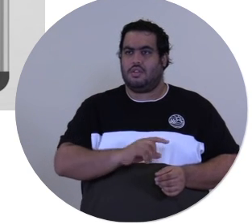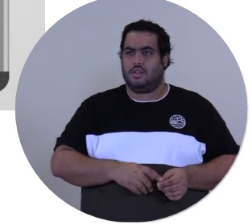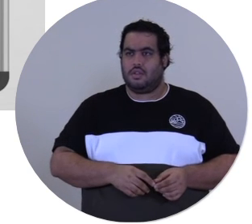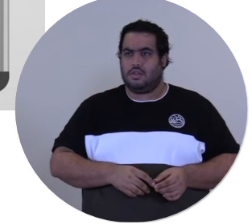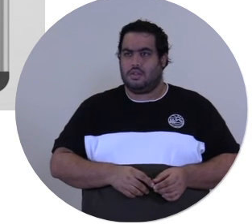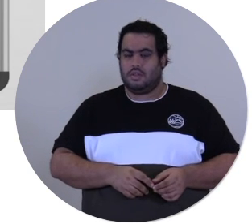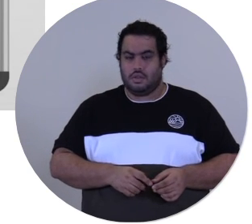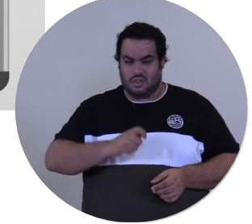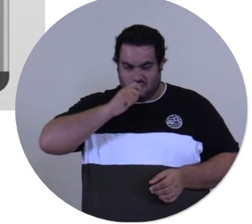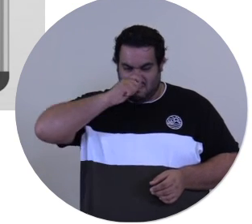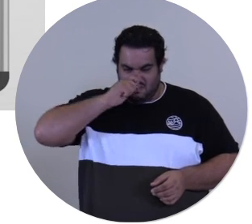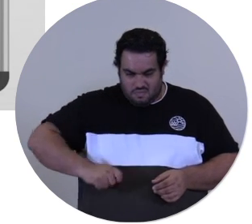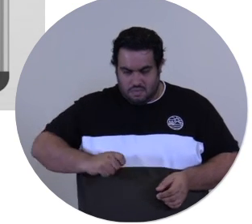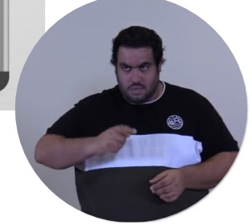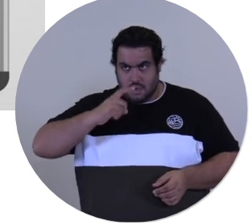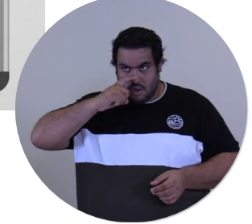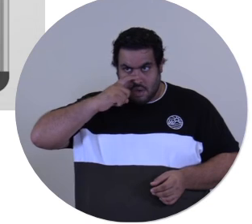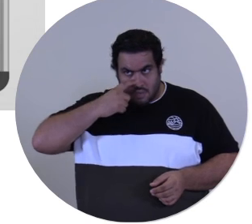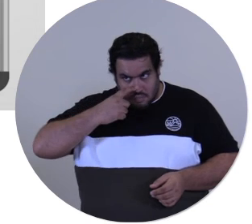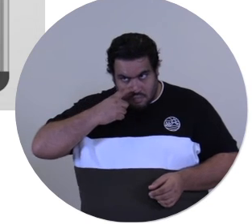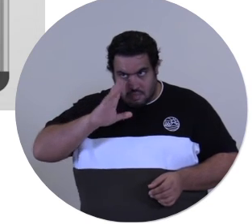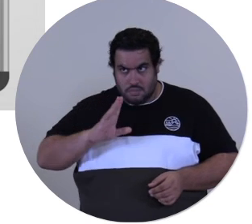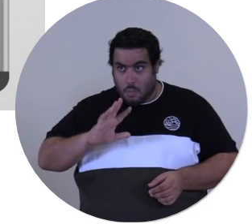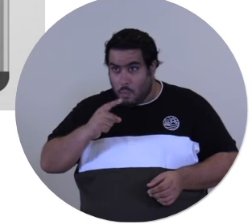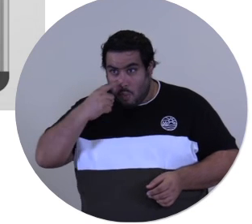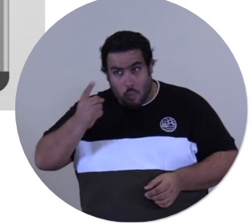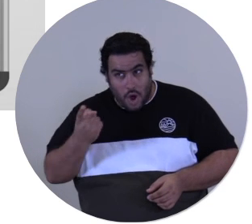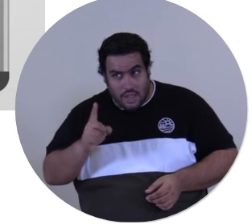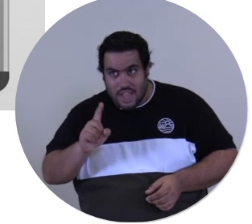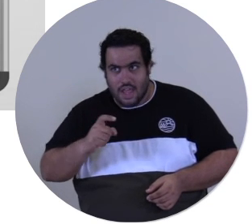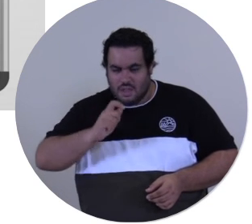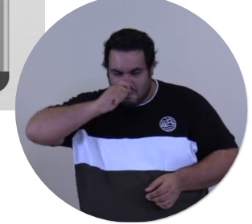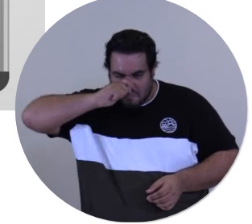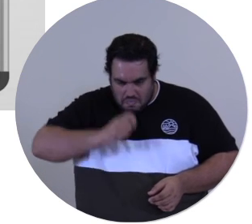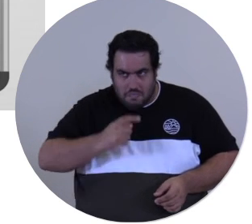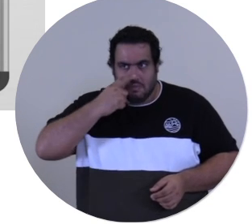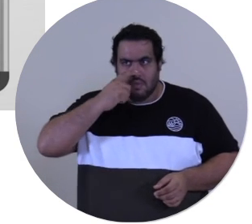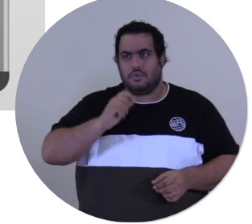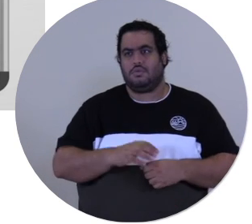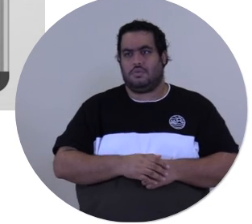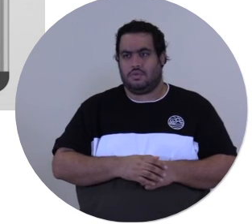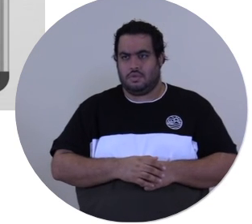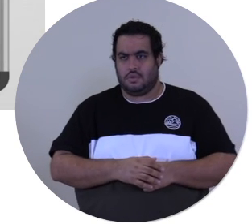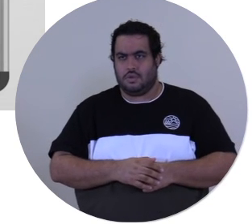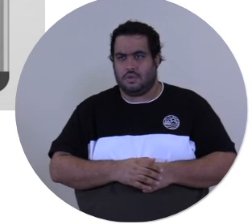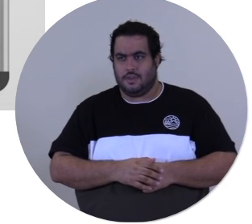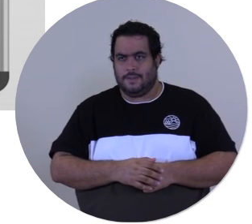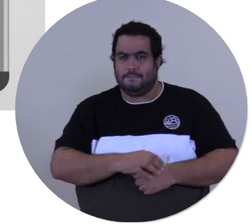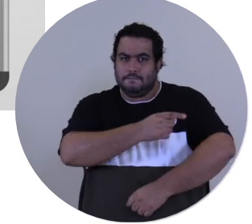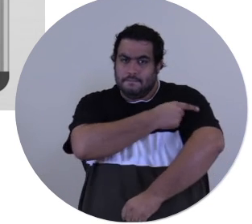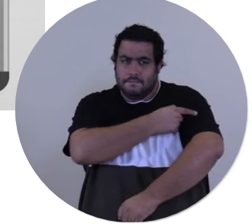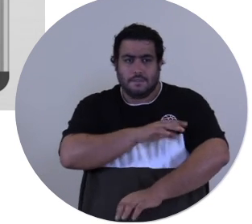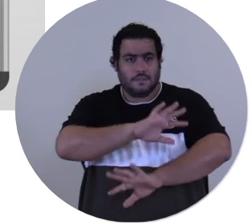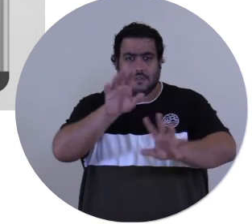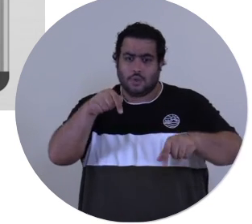the rules. People who follow the rules toe the line. Or, like in a classroom, there are